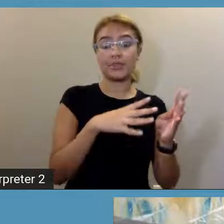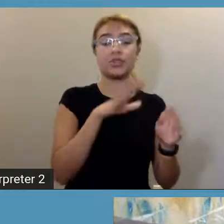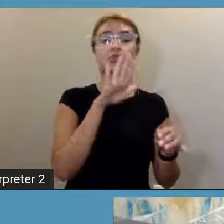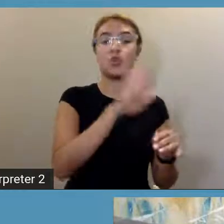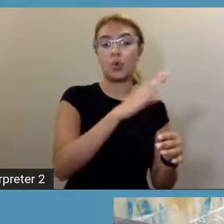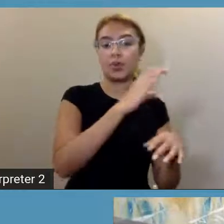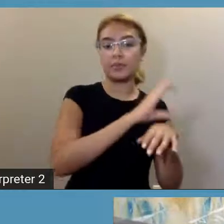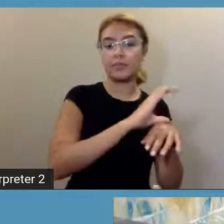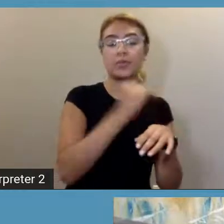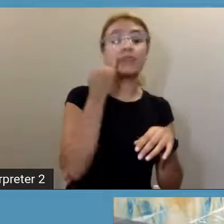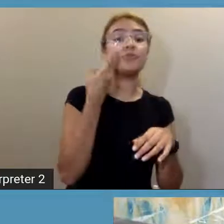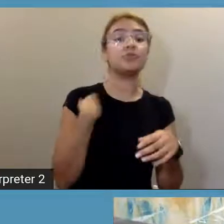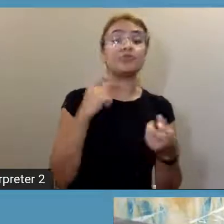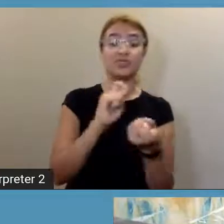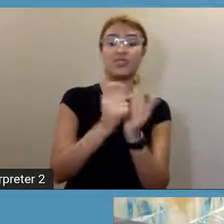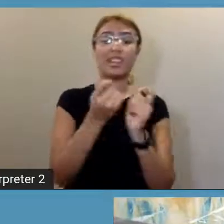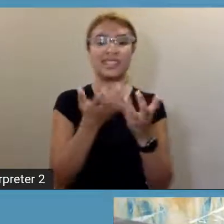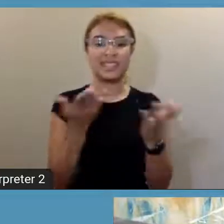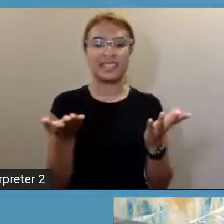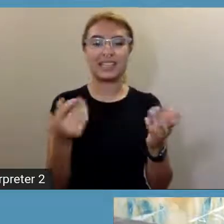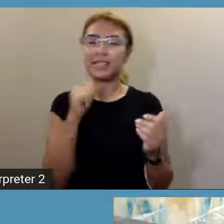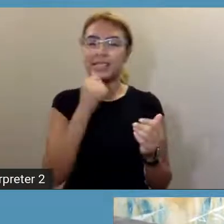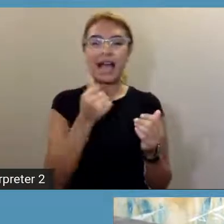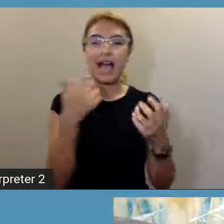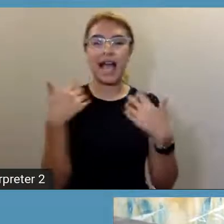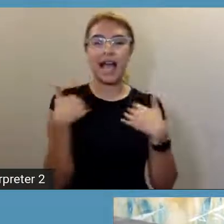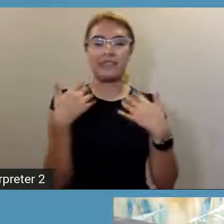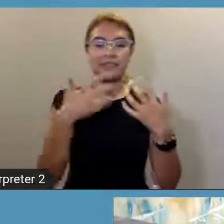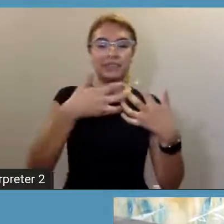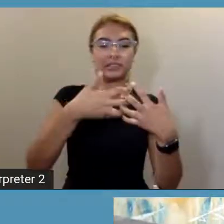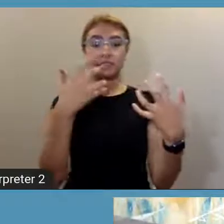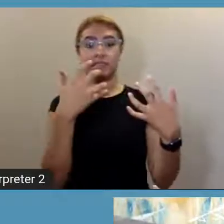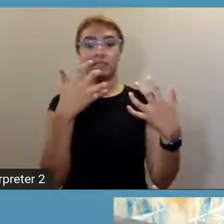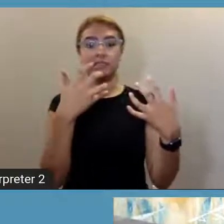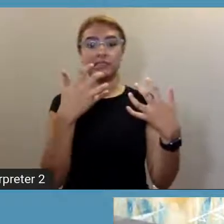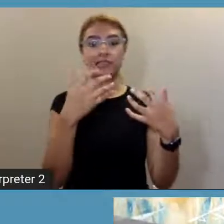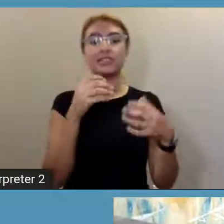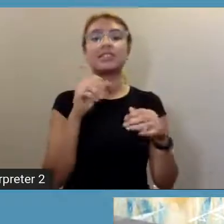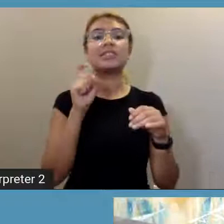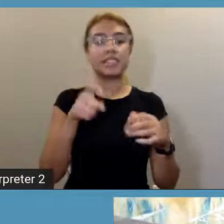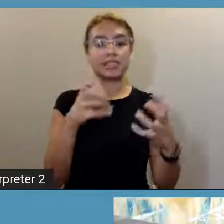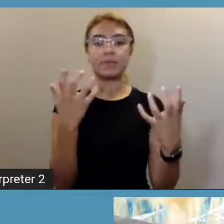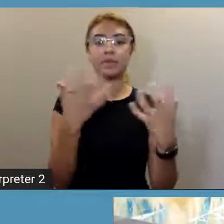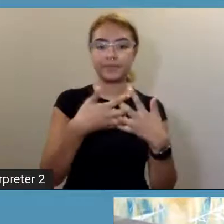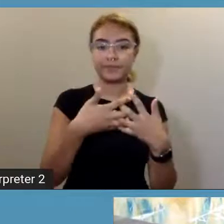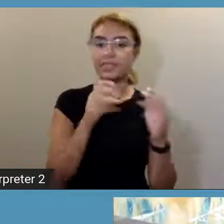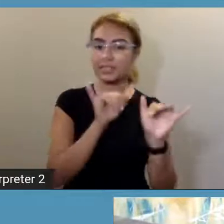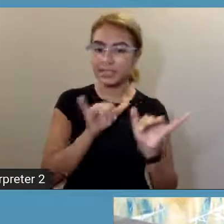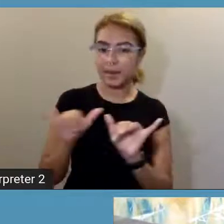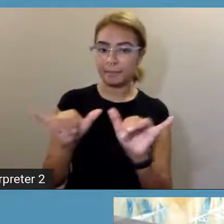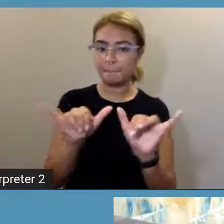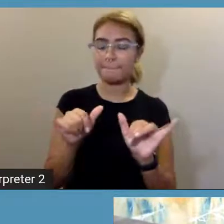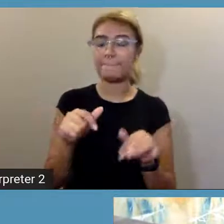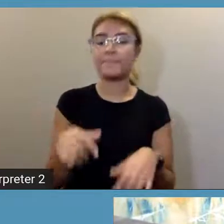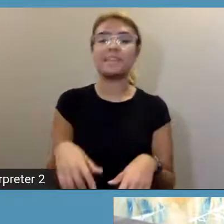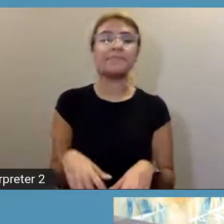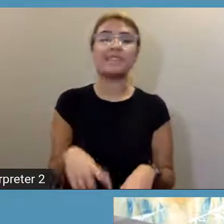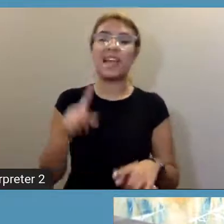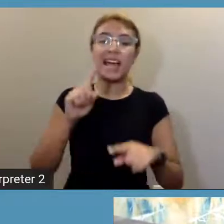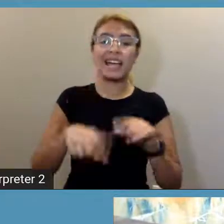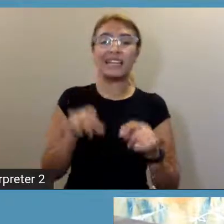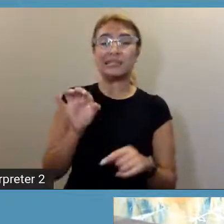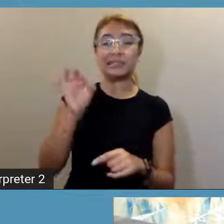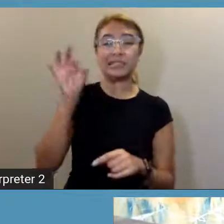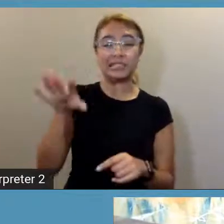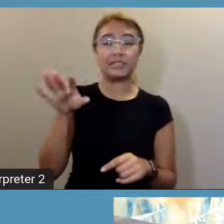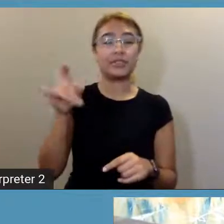things, you don't have mismatches with versions. That's very important. I can't recommend you one right now because they're different